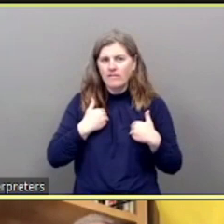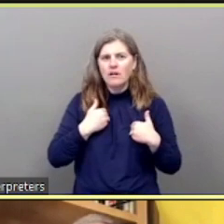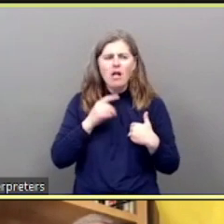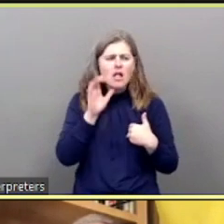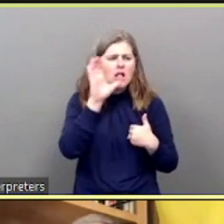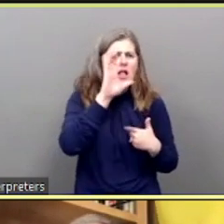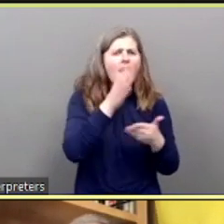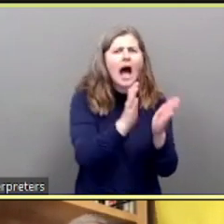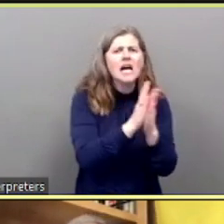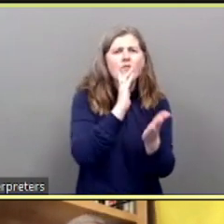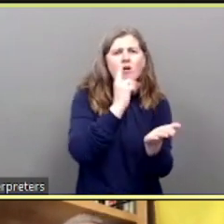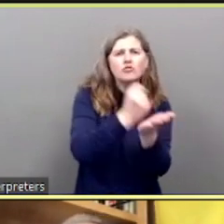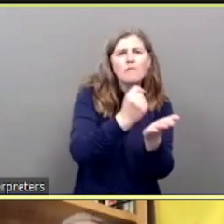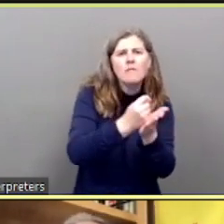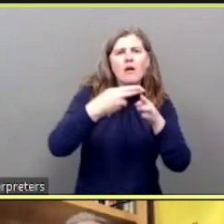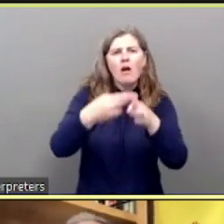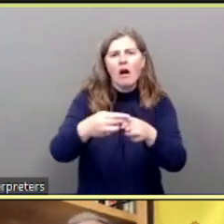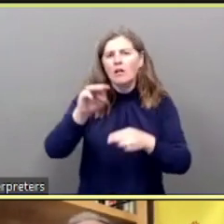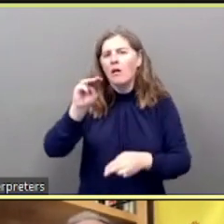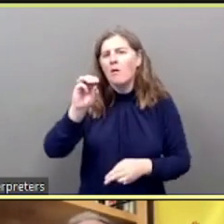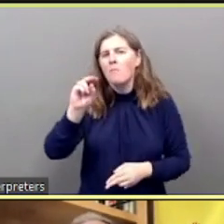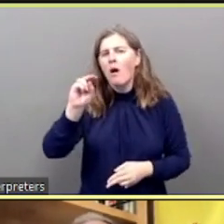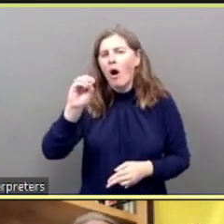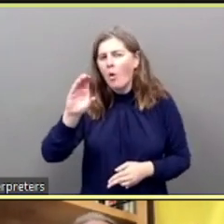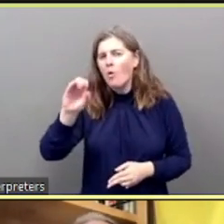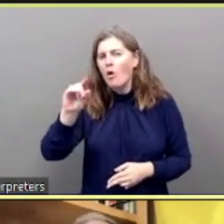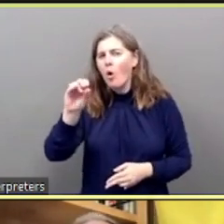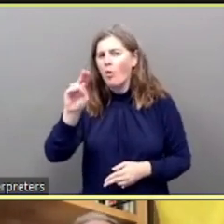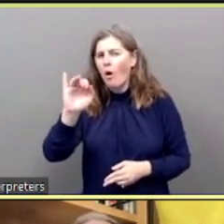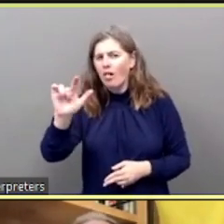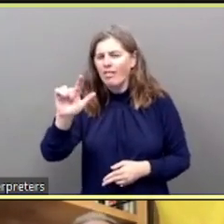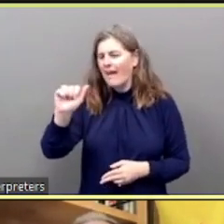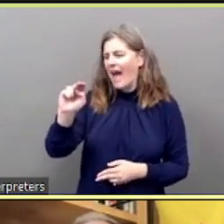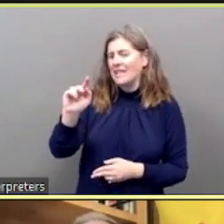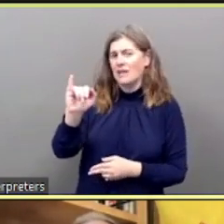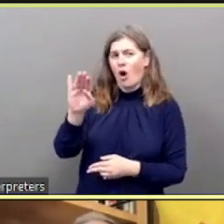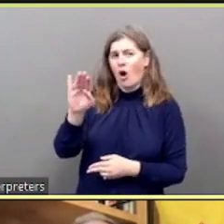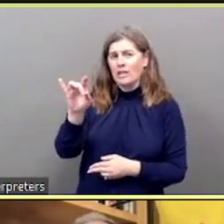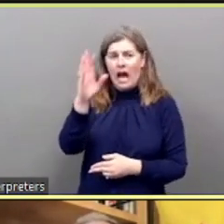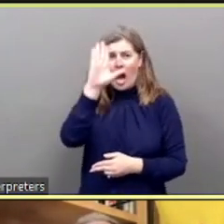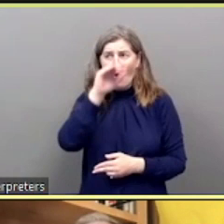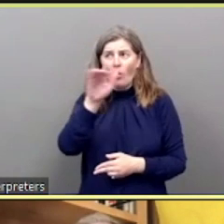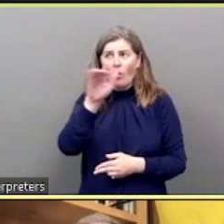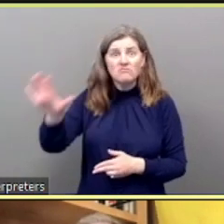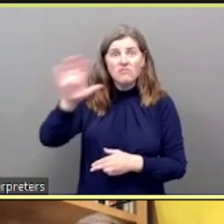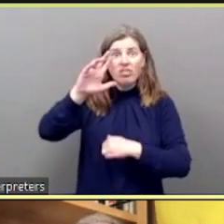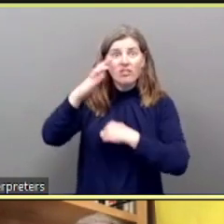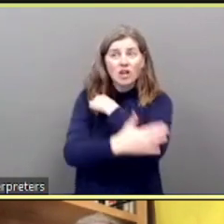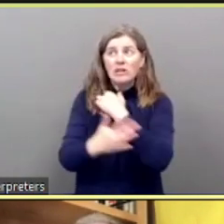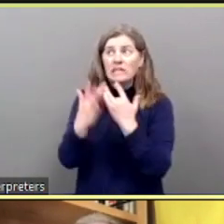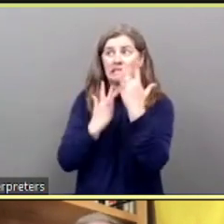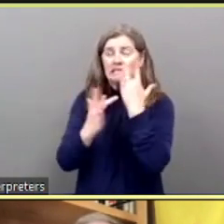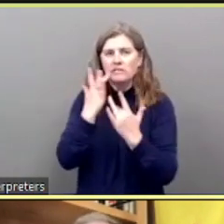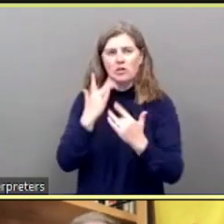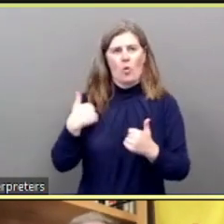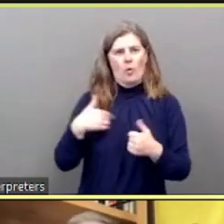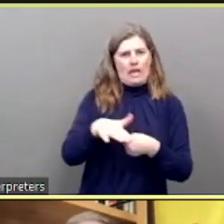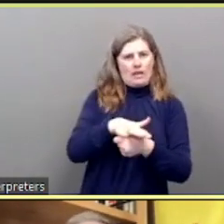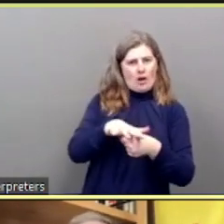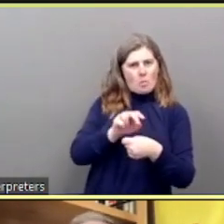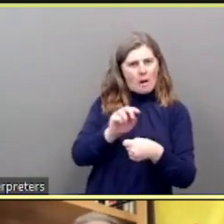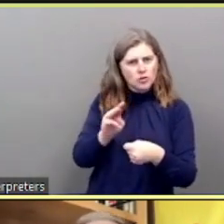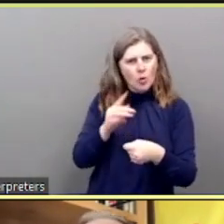treatment. I know there's a national shortage. New Mexico supply is good. right now. We're managing that well. We have some